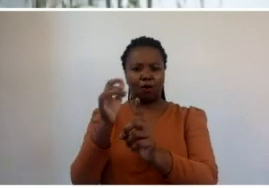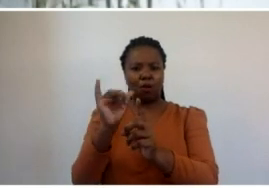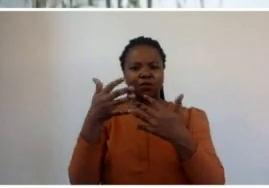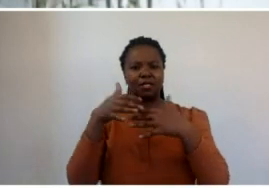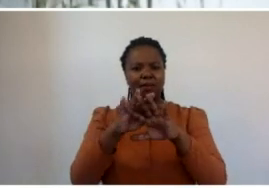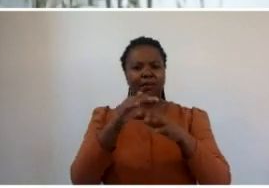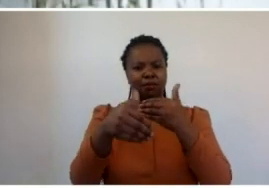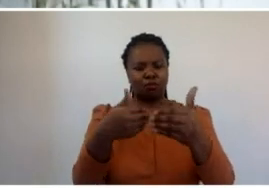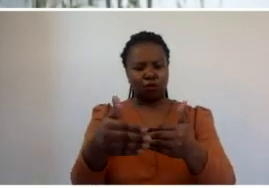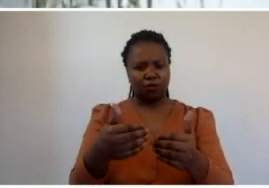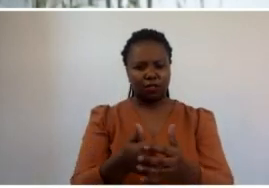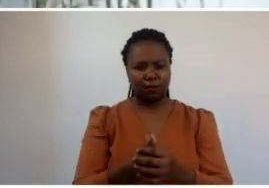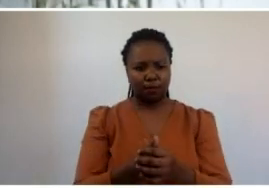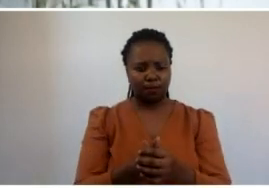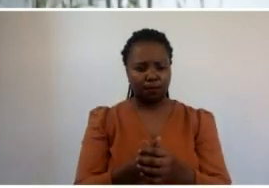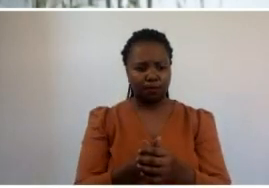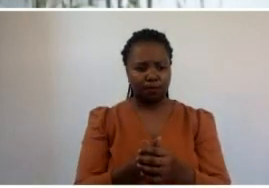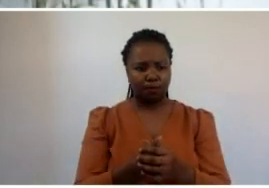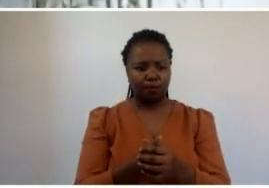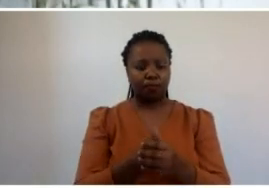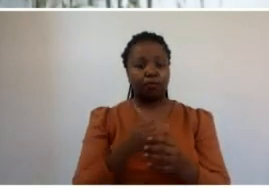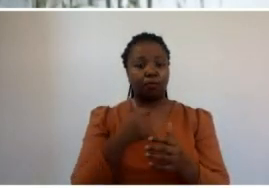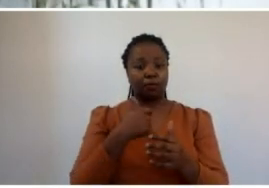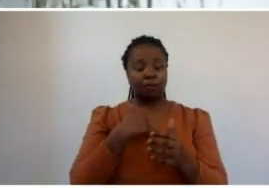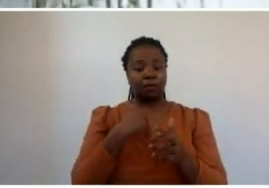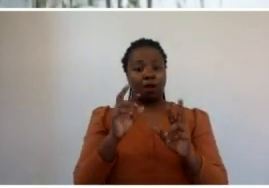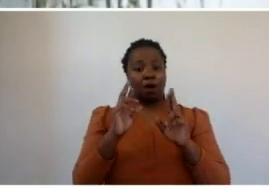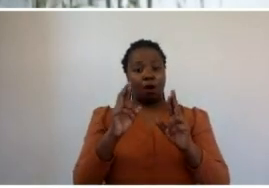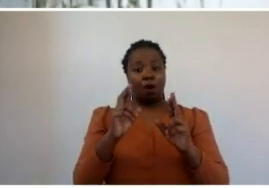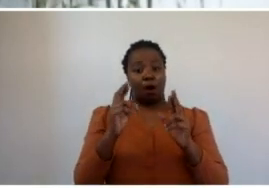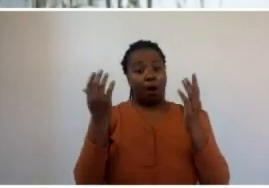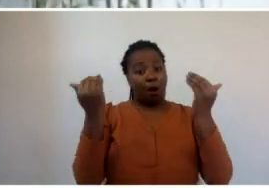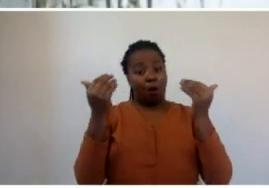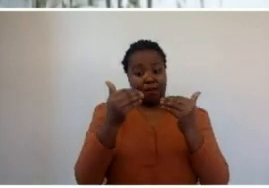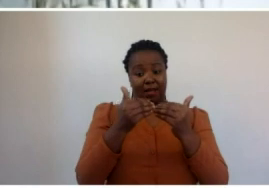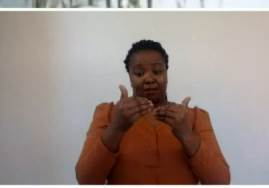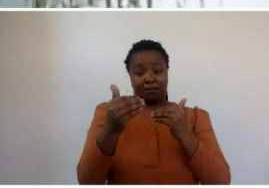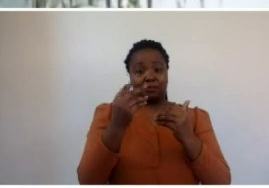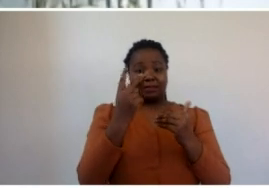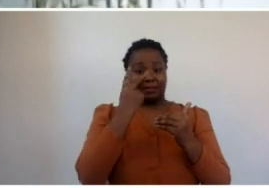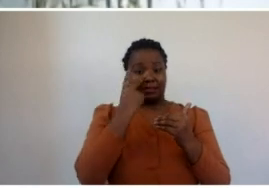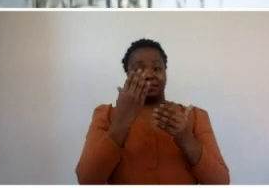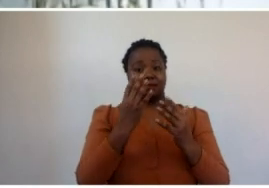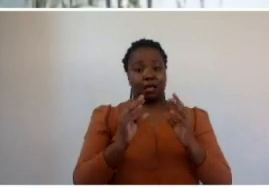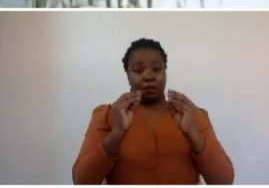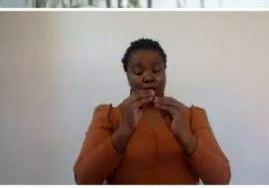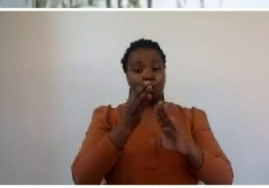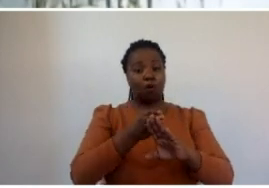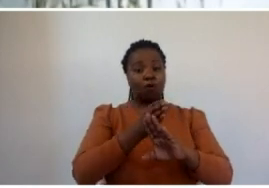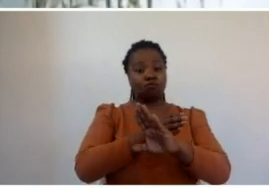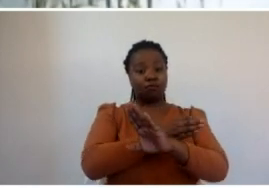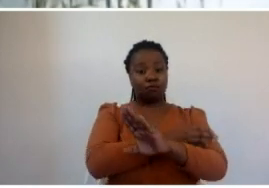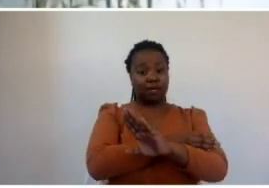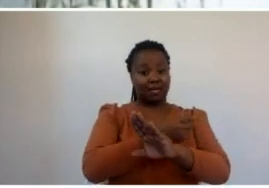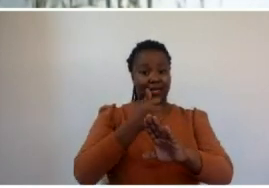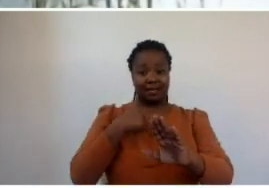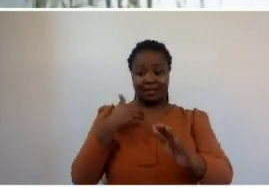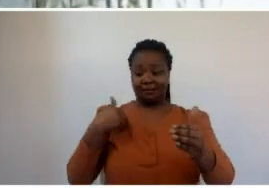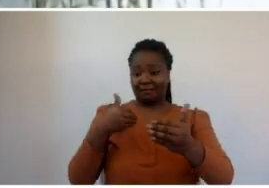And while we're hoping to see some improvements in the second edition next year, there is still a long way to go for most member